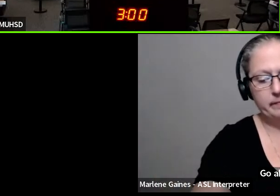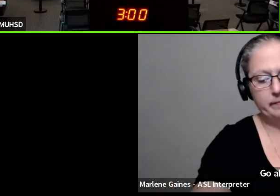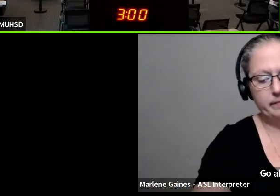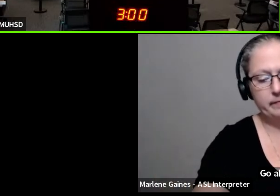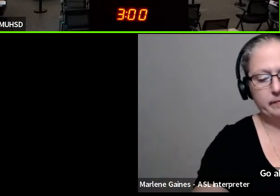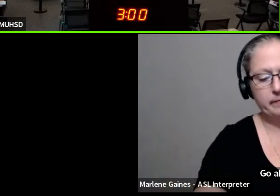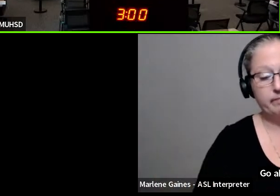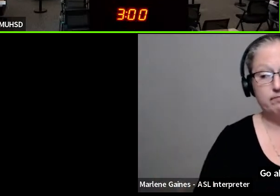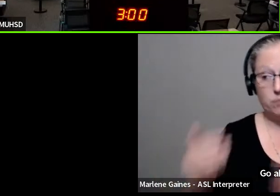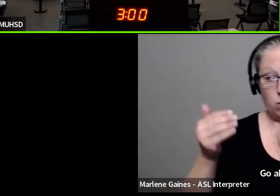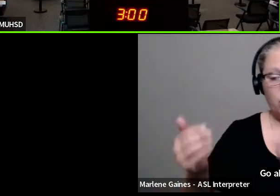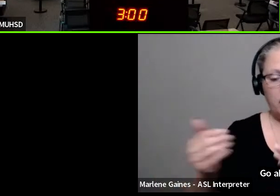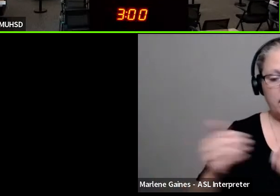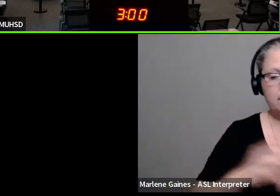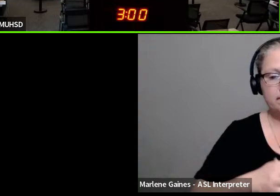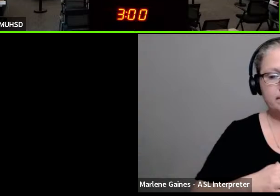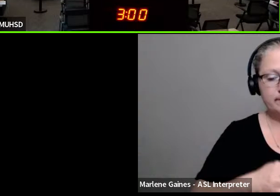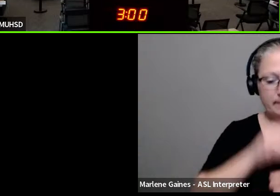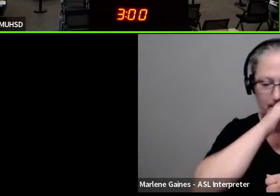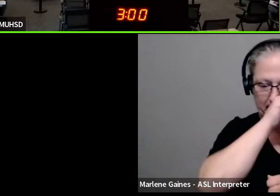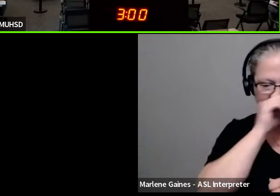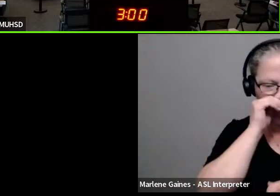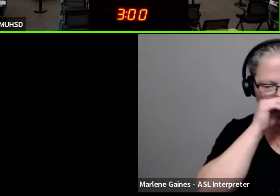Go ahead.